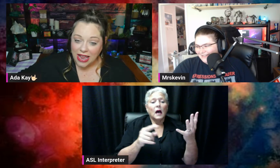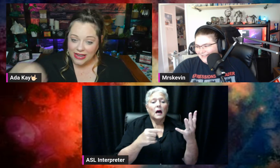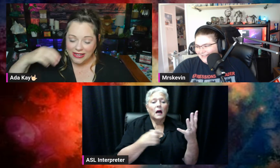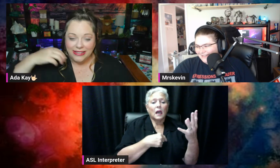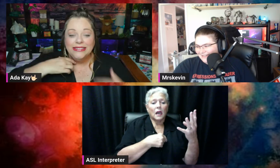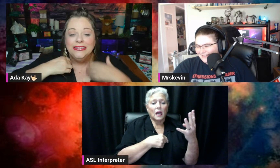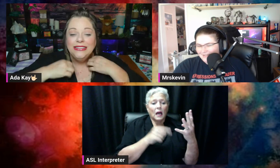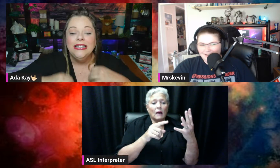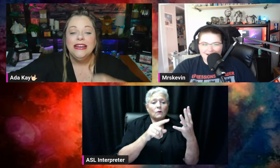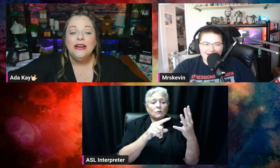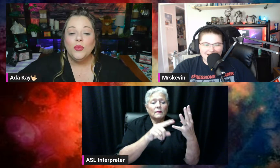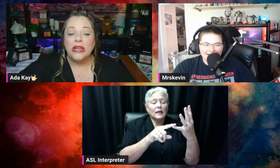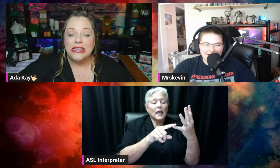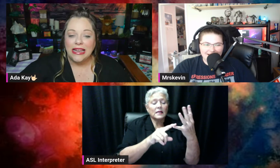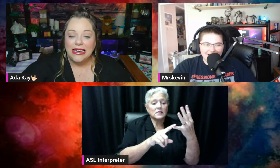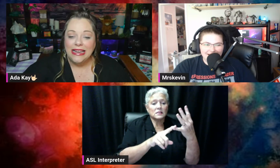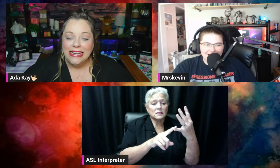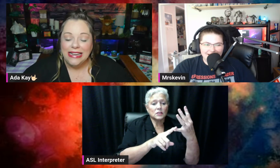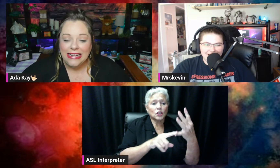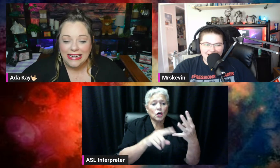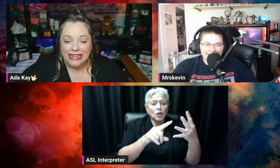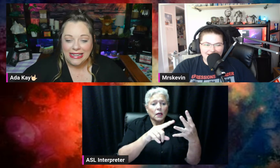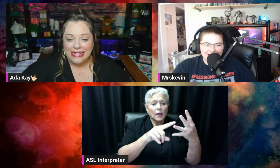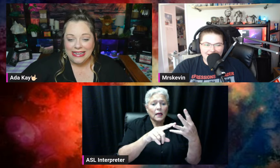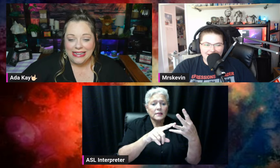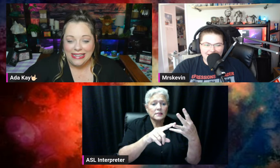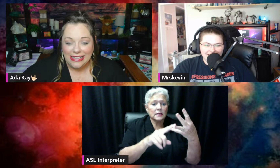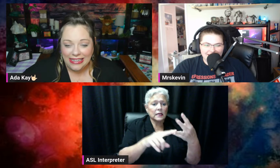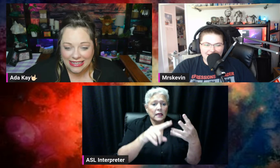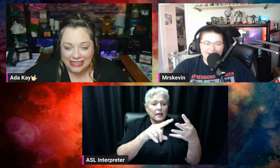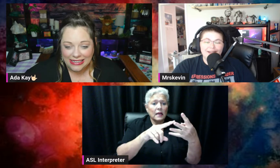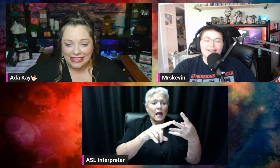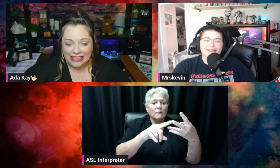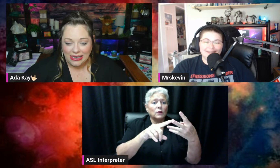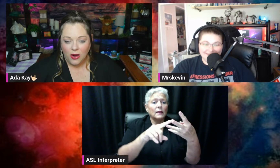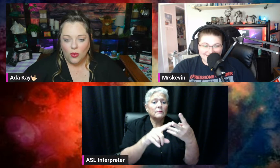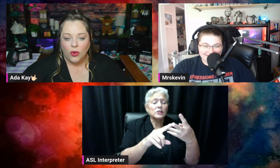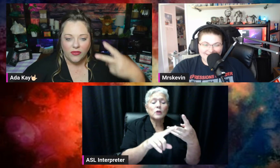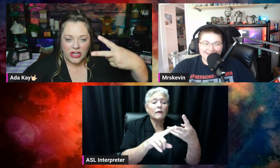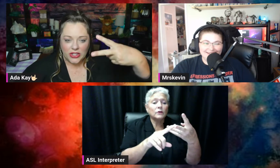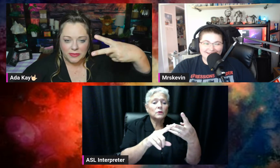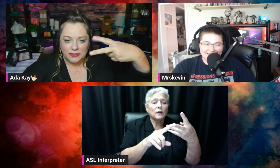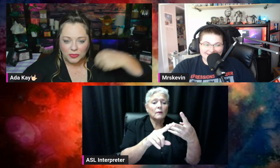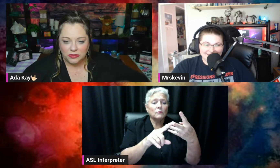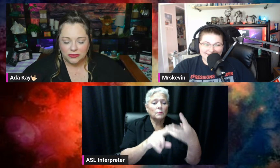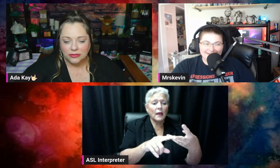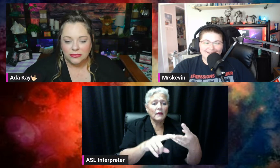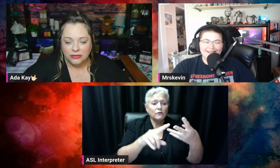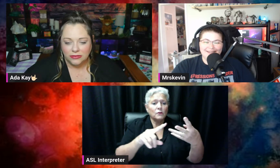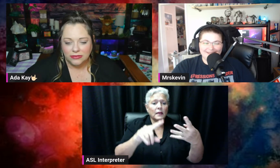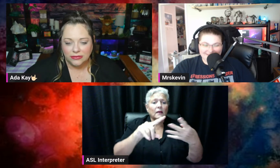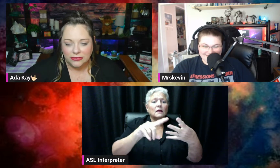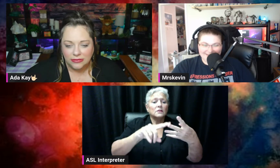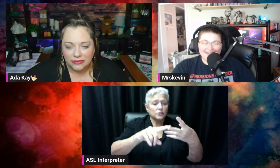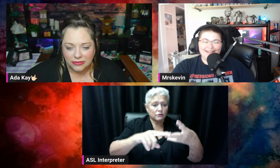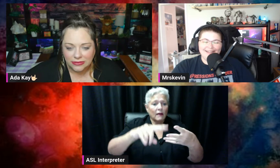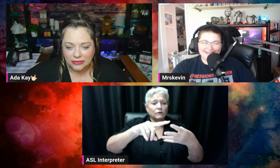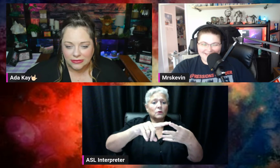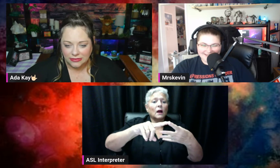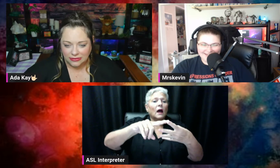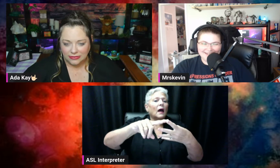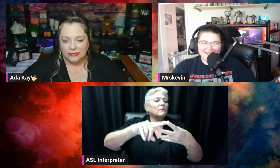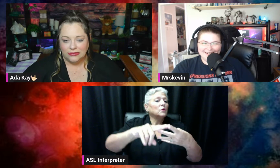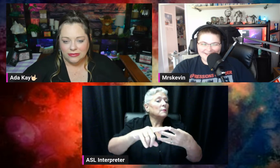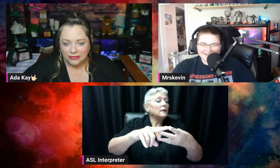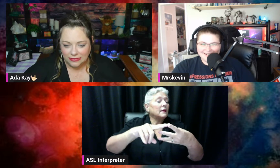just say I want one we that likes to cook and likes to clean and will let me One of travel each. and will pay for me to